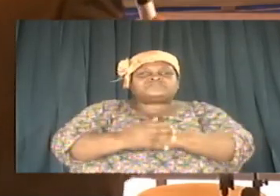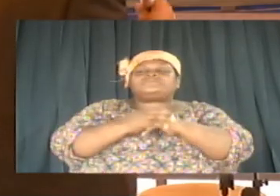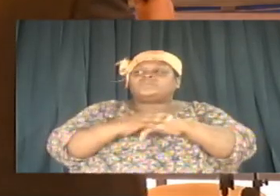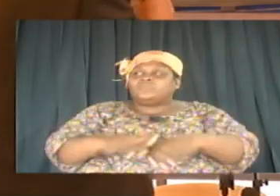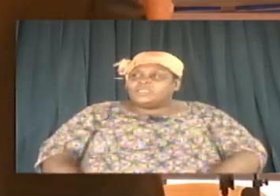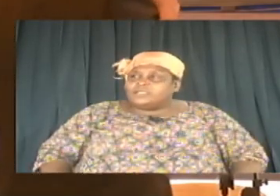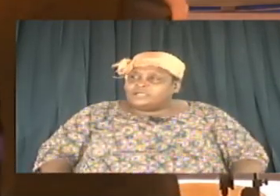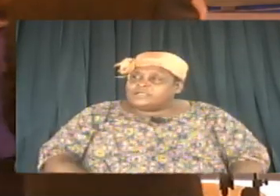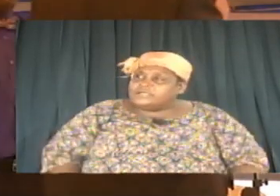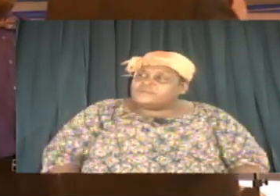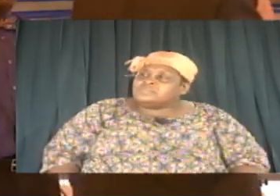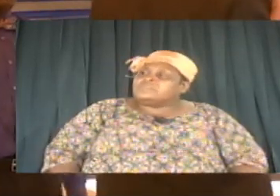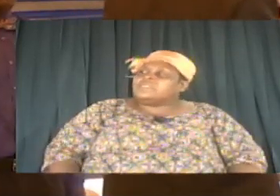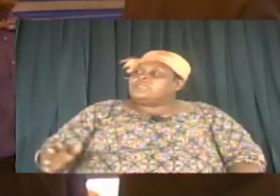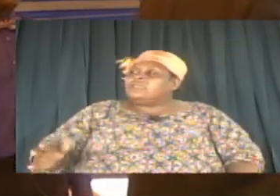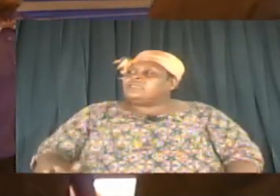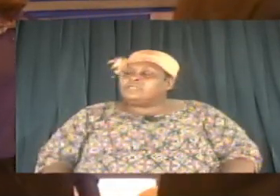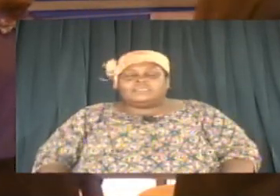Yes.